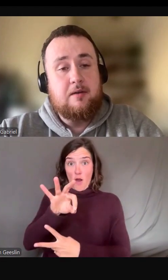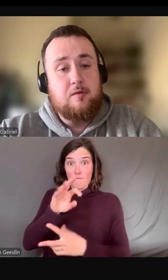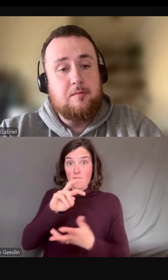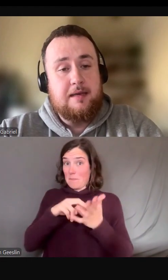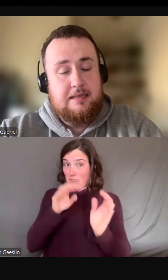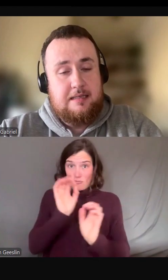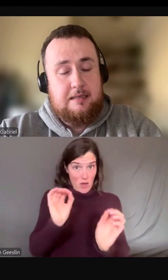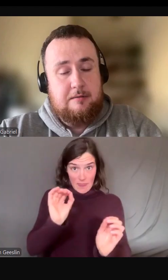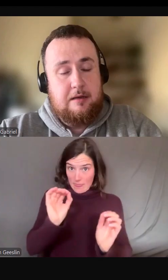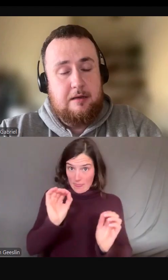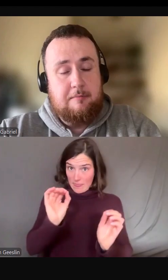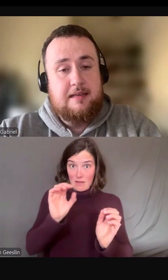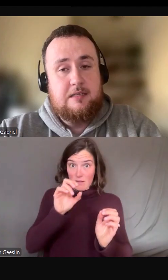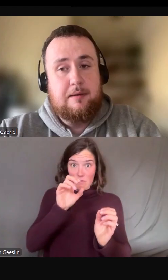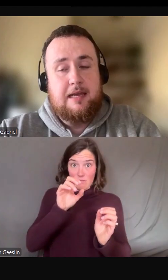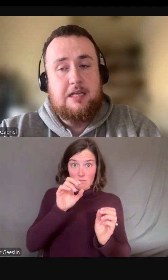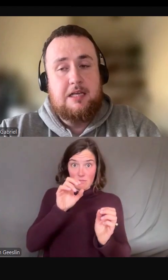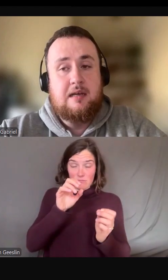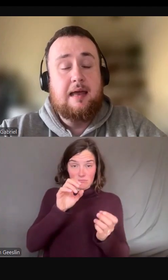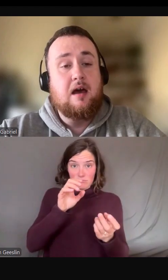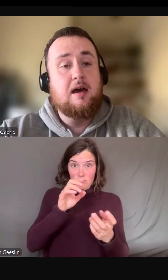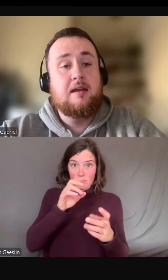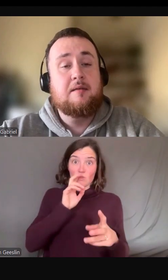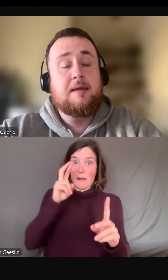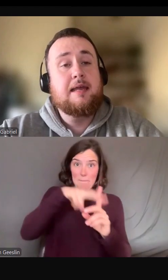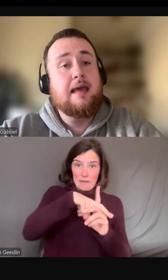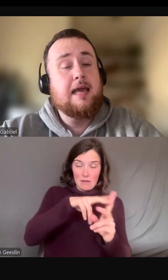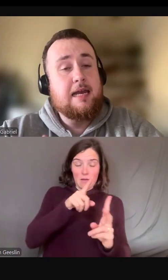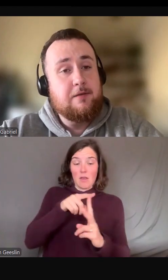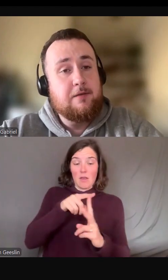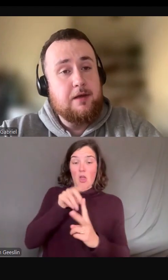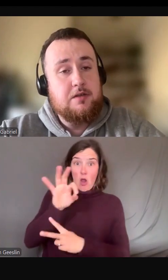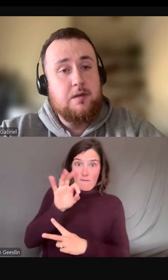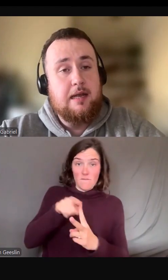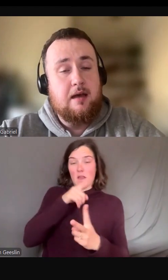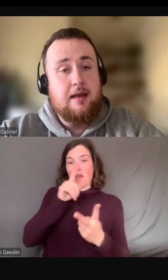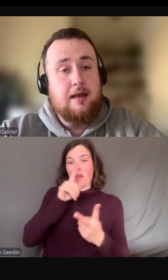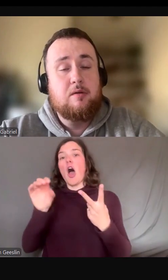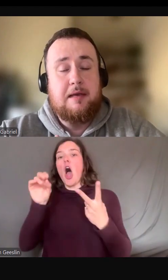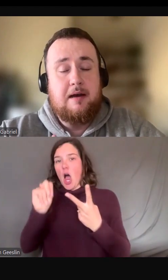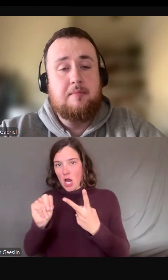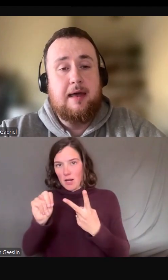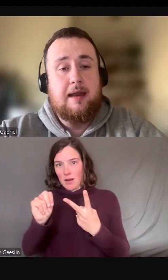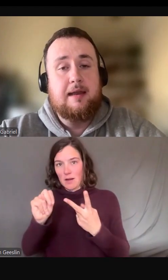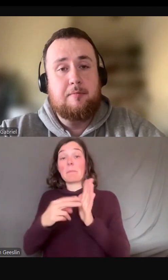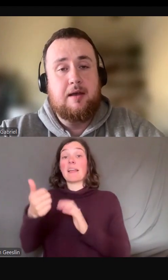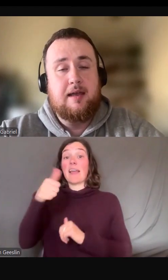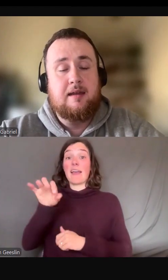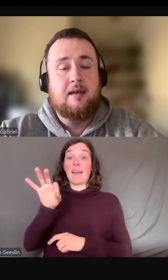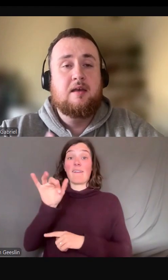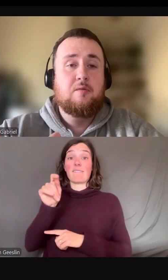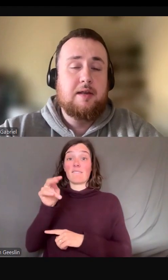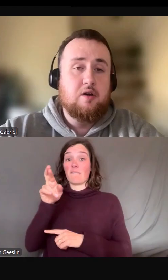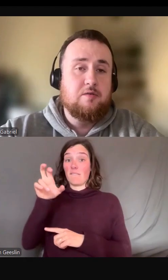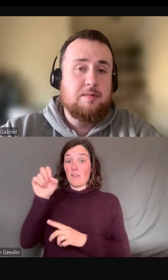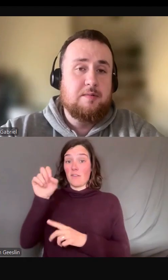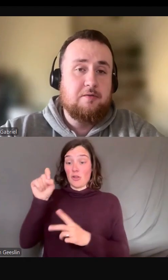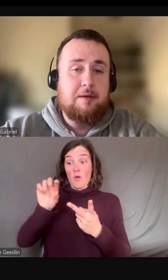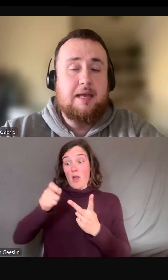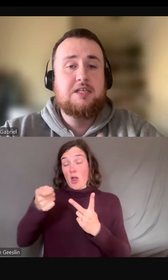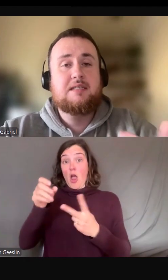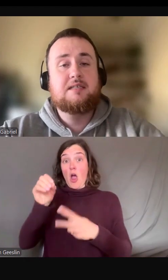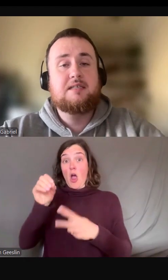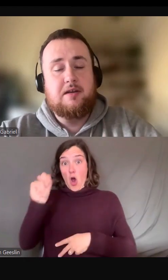applied will be applied to this page, and on, meaning any features you had on will be automatically applied when you go from